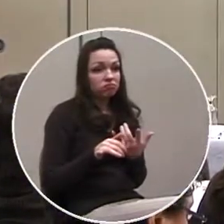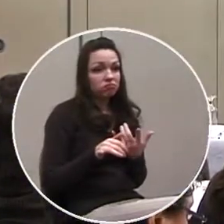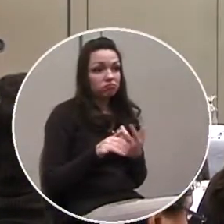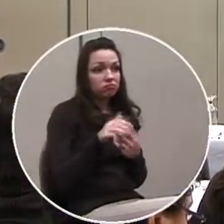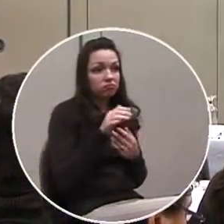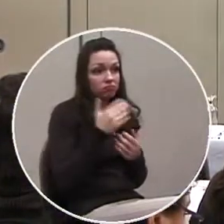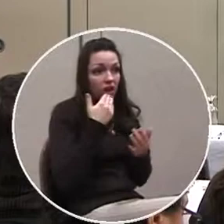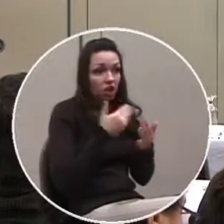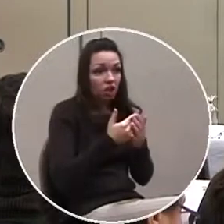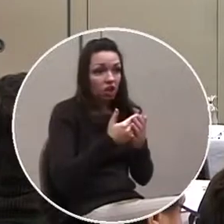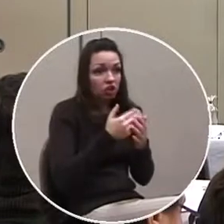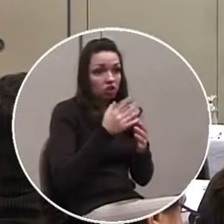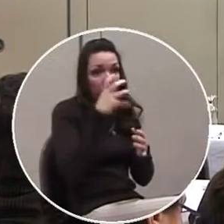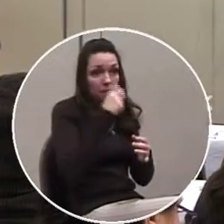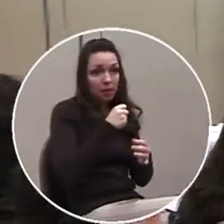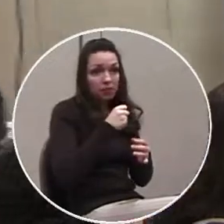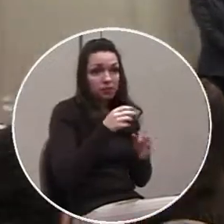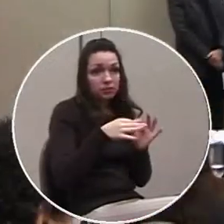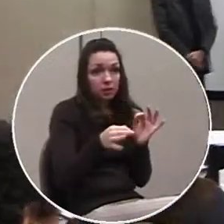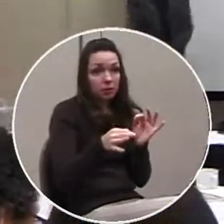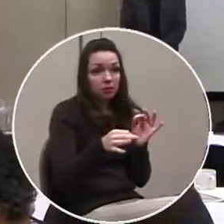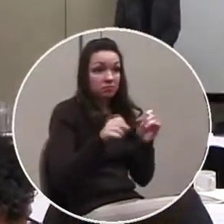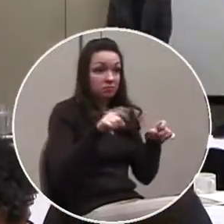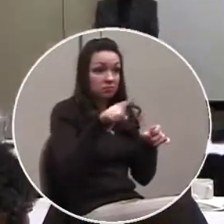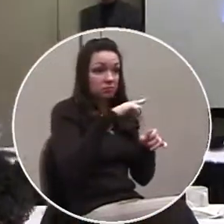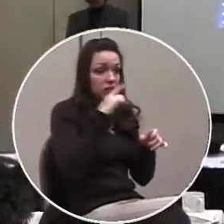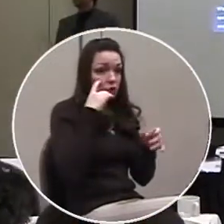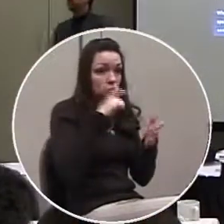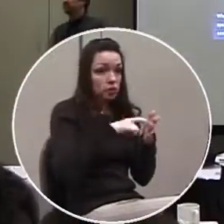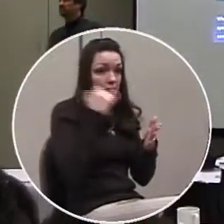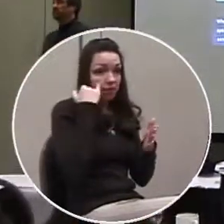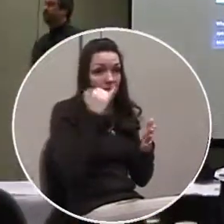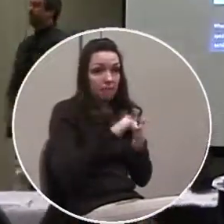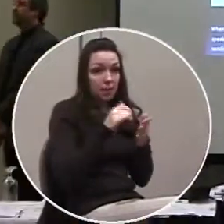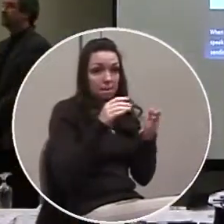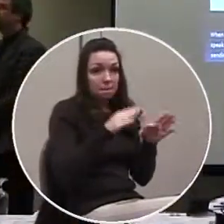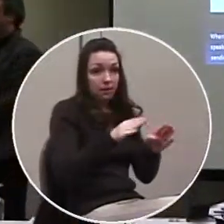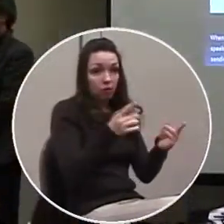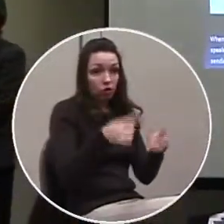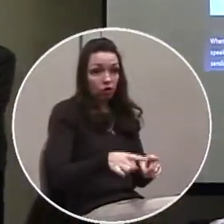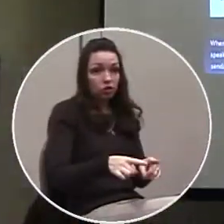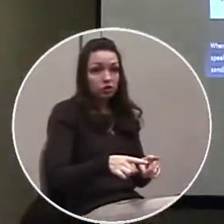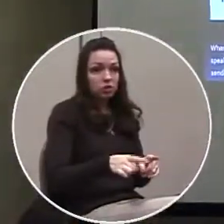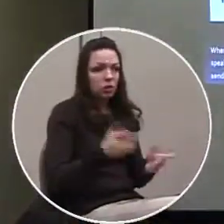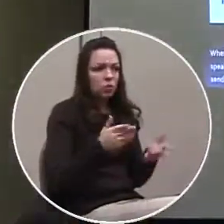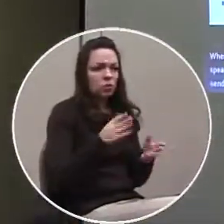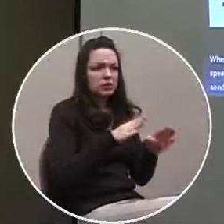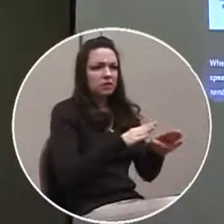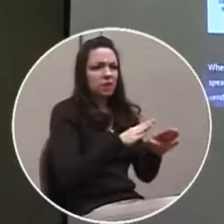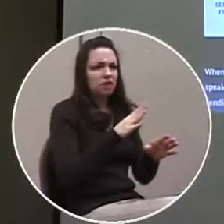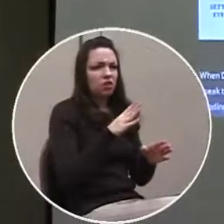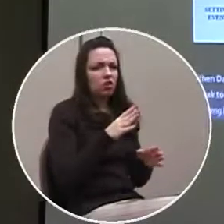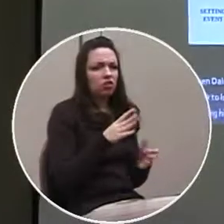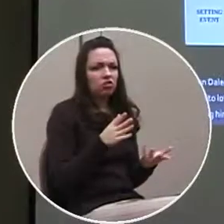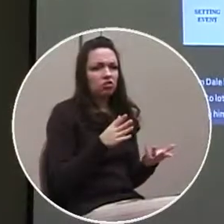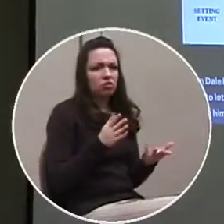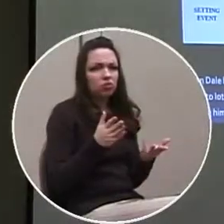statement? Could you tell if that behavior occurs? What's the behavior in there, by the way?